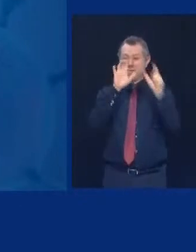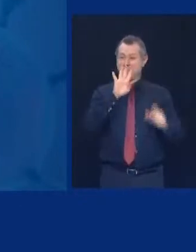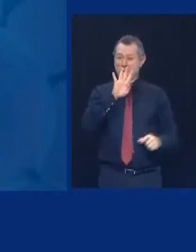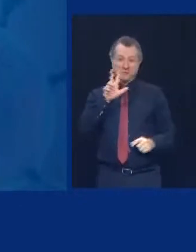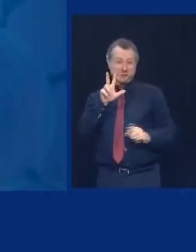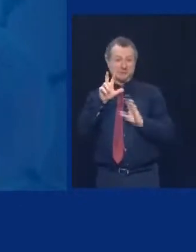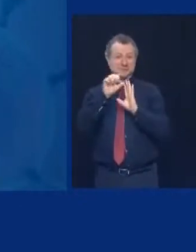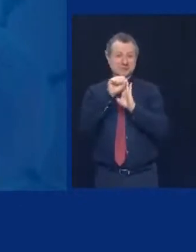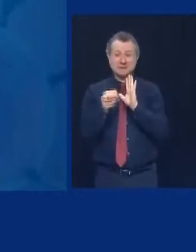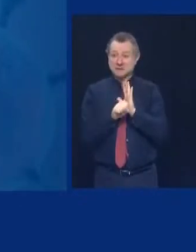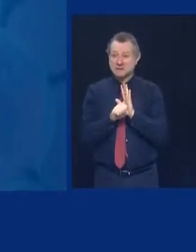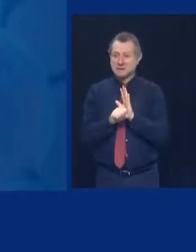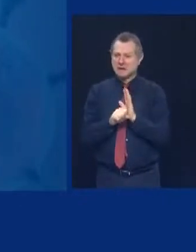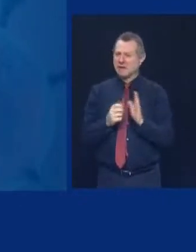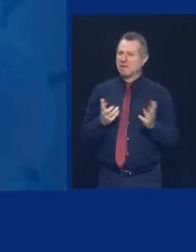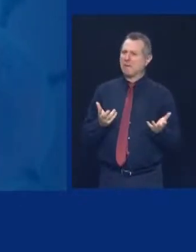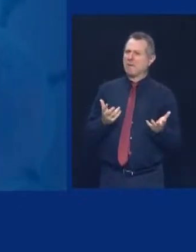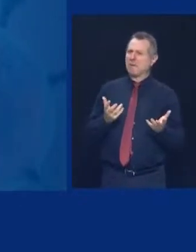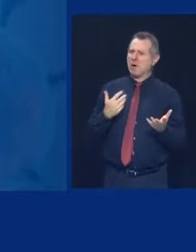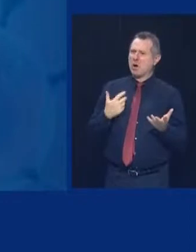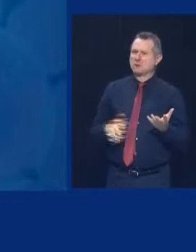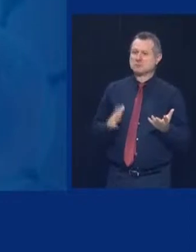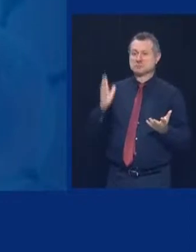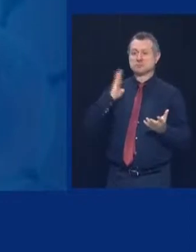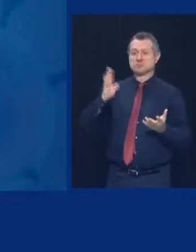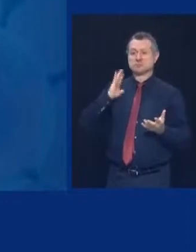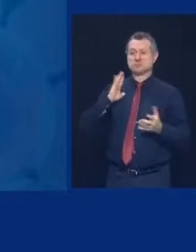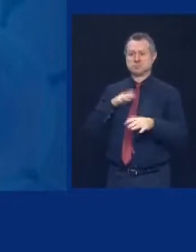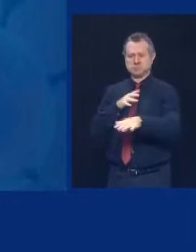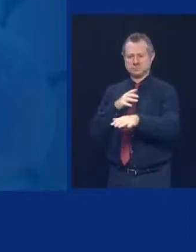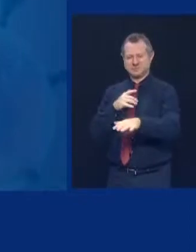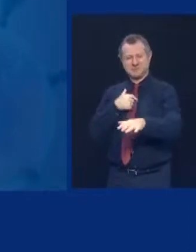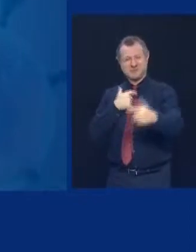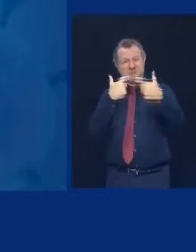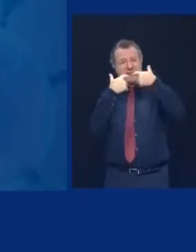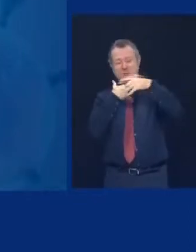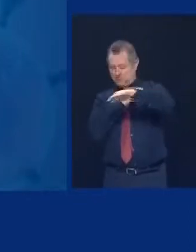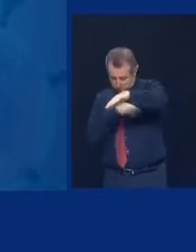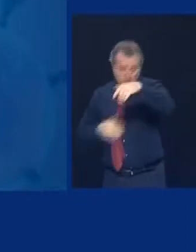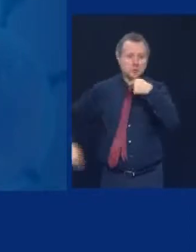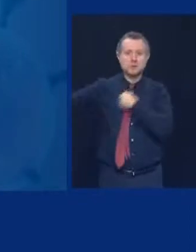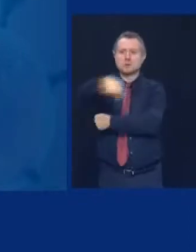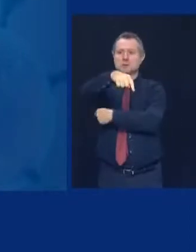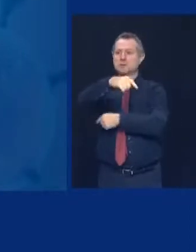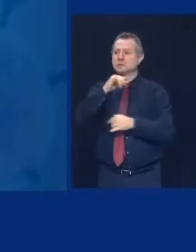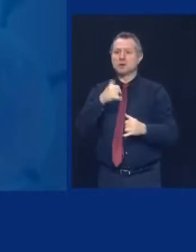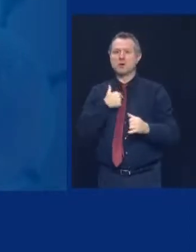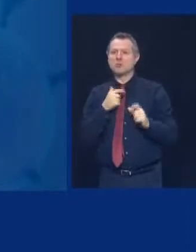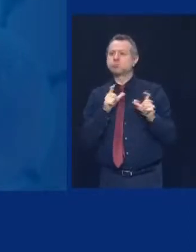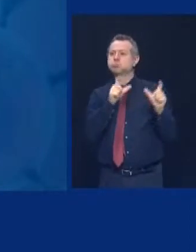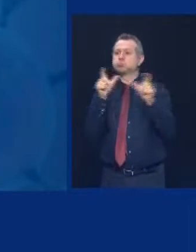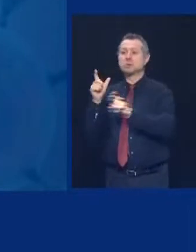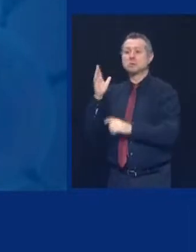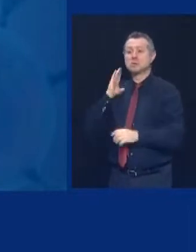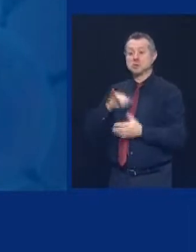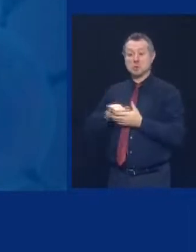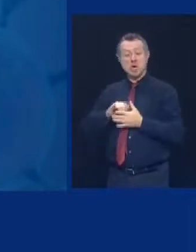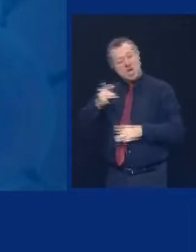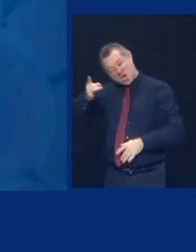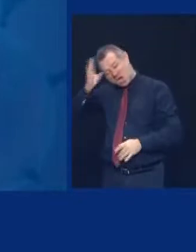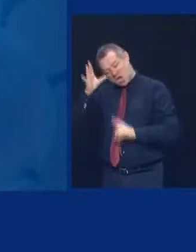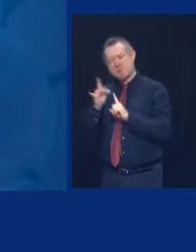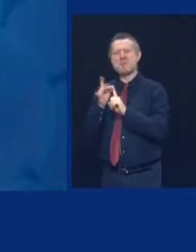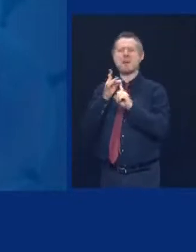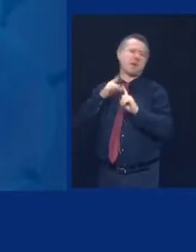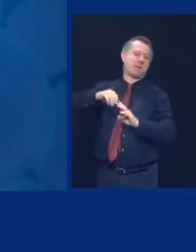the world has reversed. Remember when we start, New York has the highest infection rate in the country because of